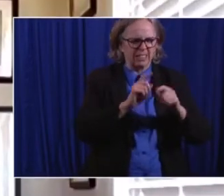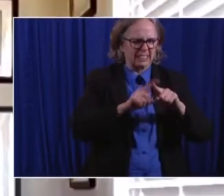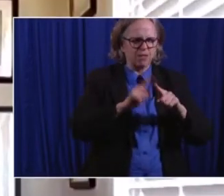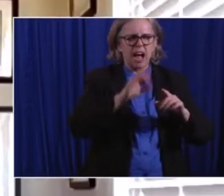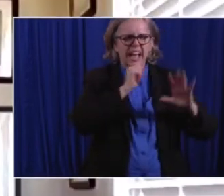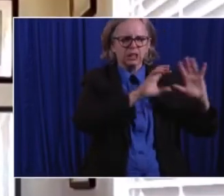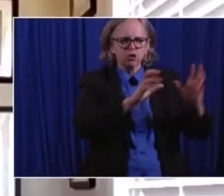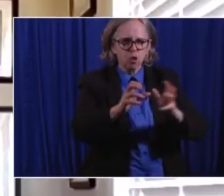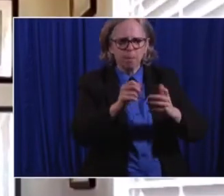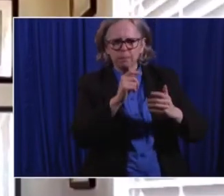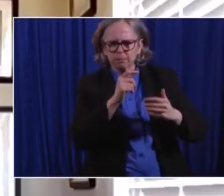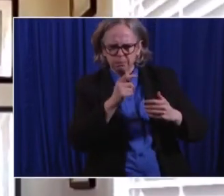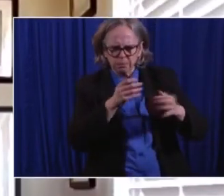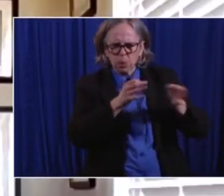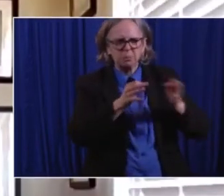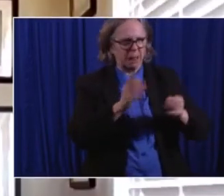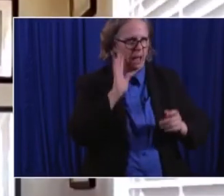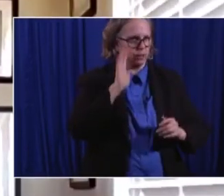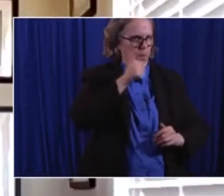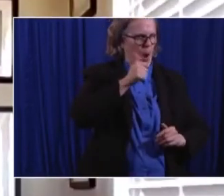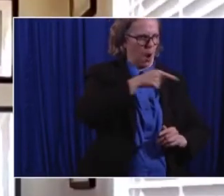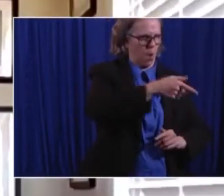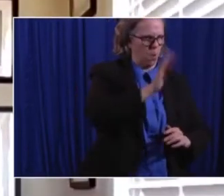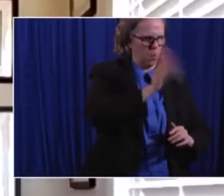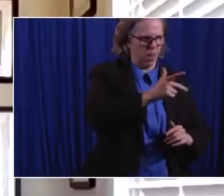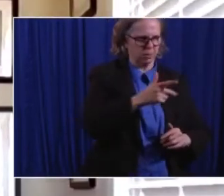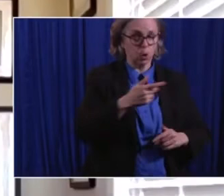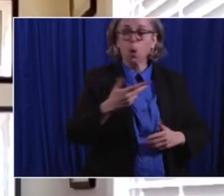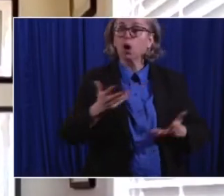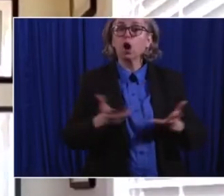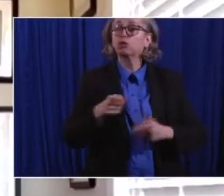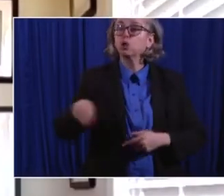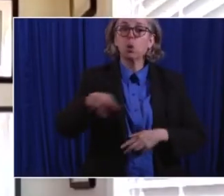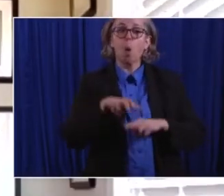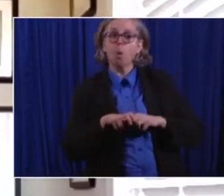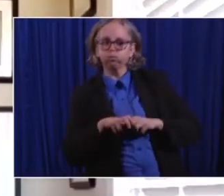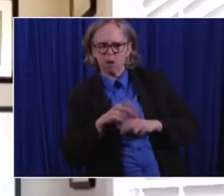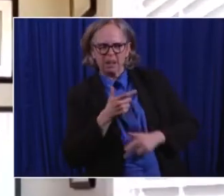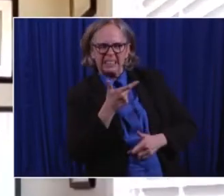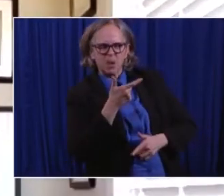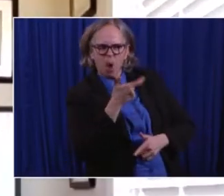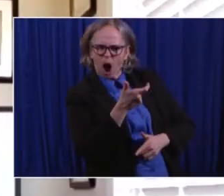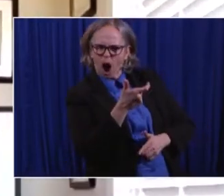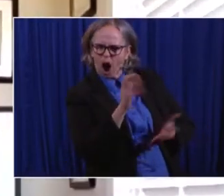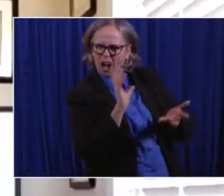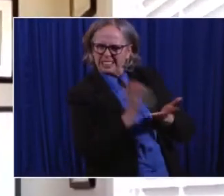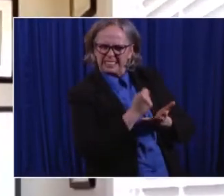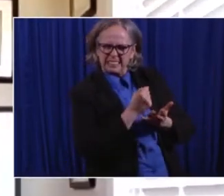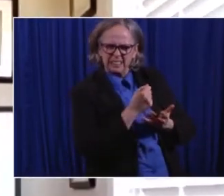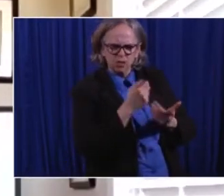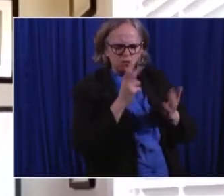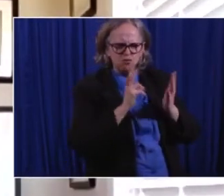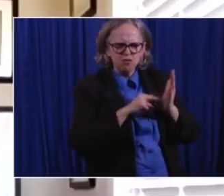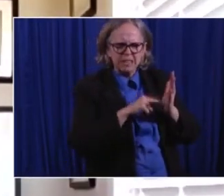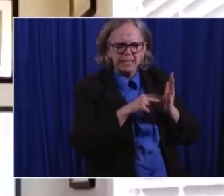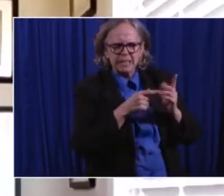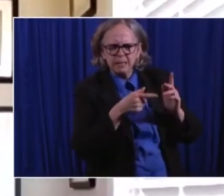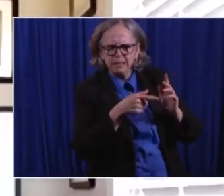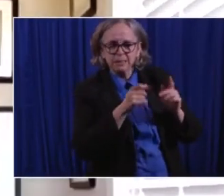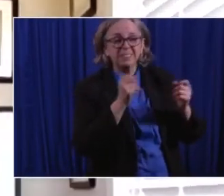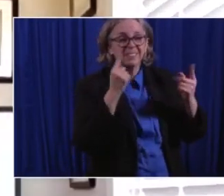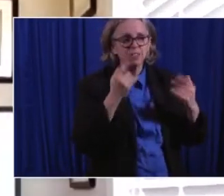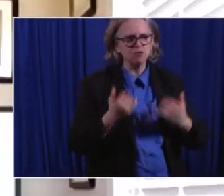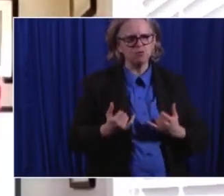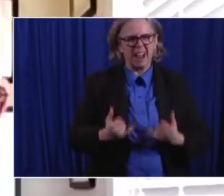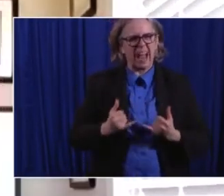people to view any information that we have today as very preliminary, and let's wait and see what